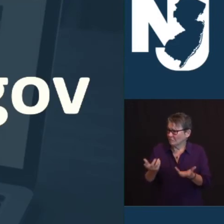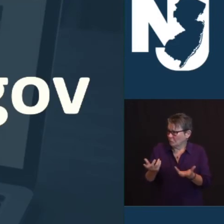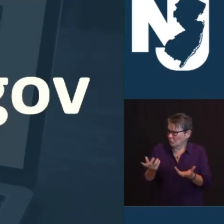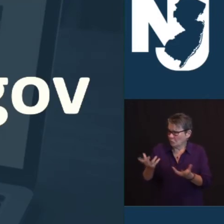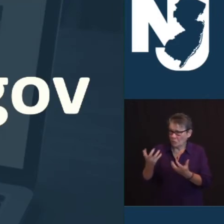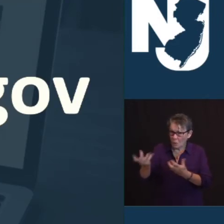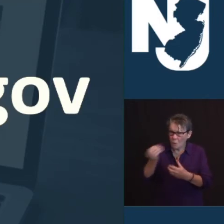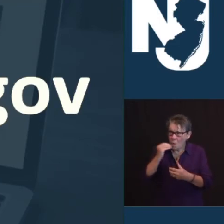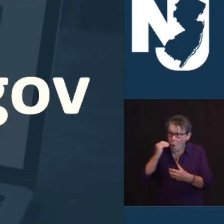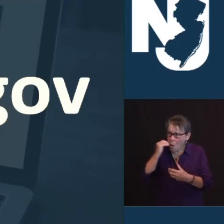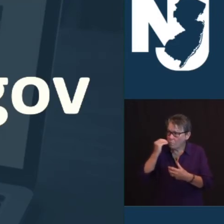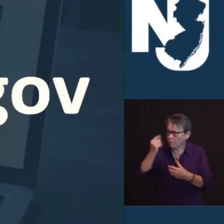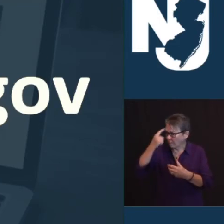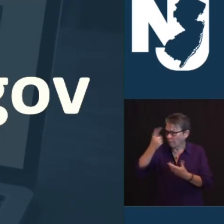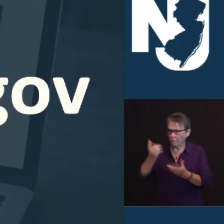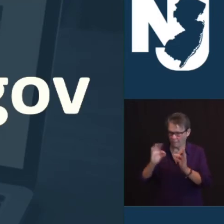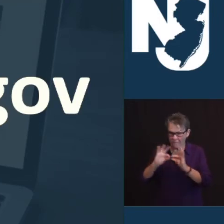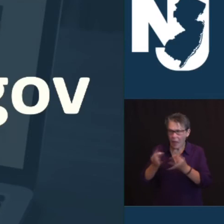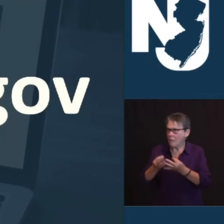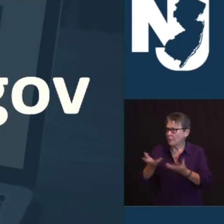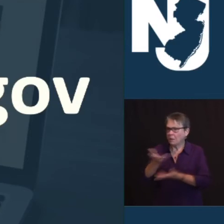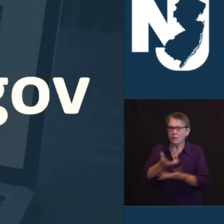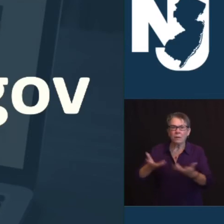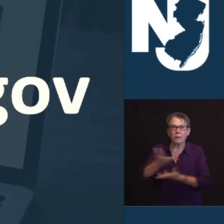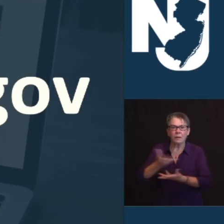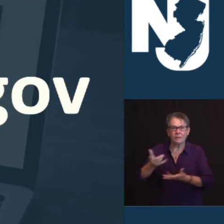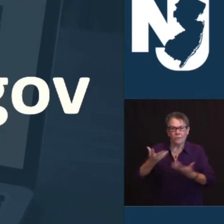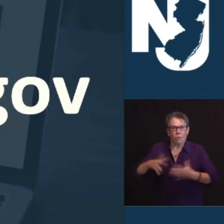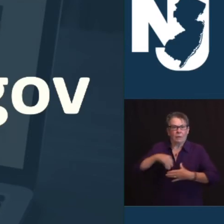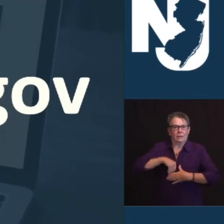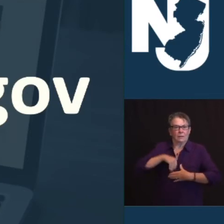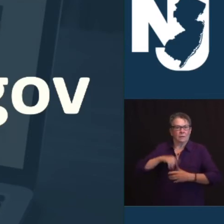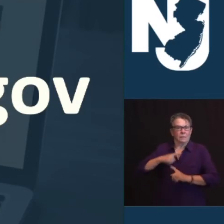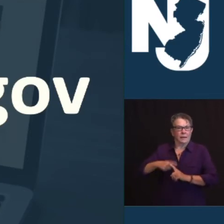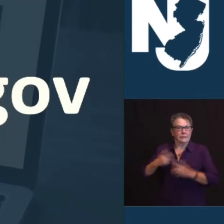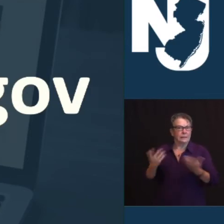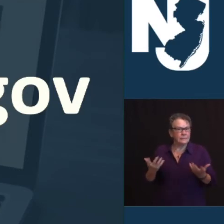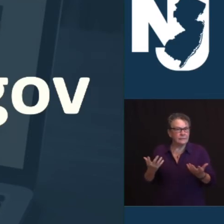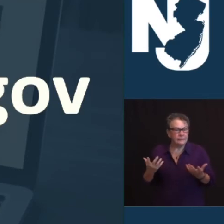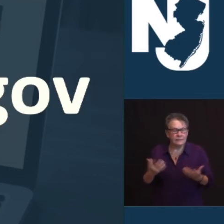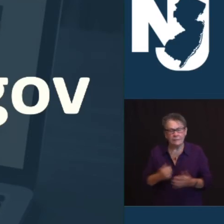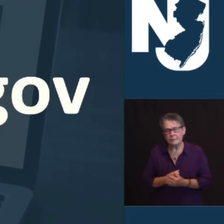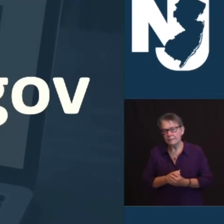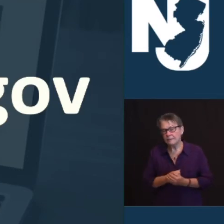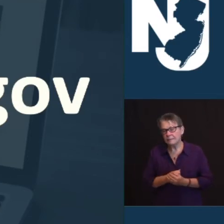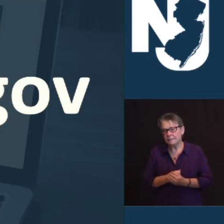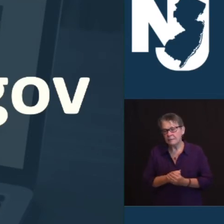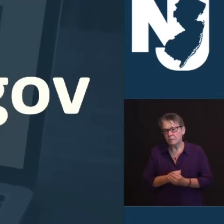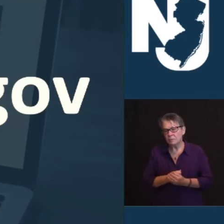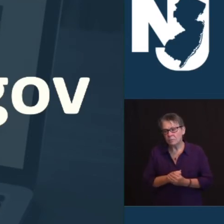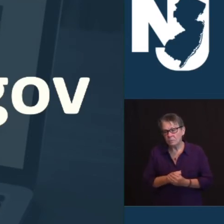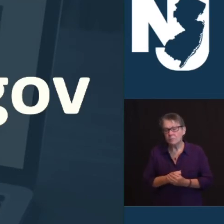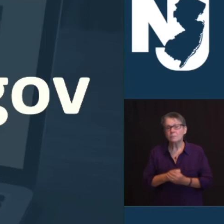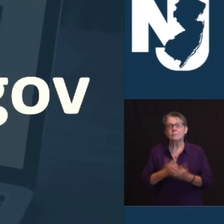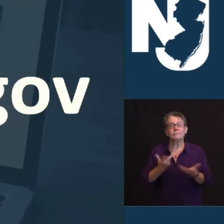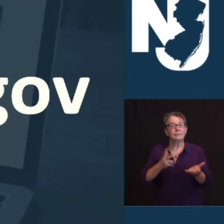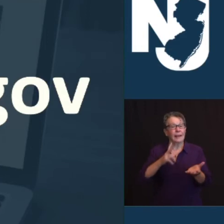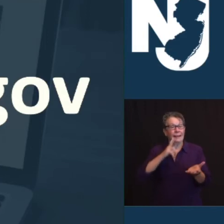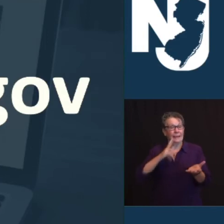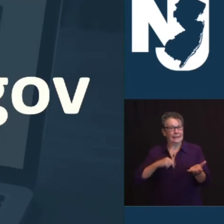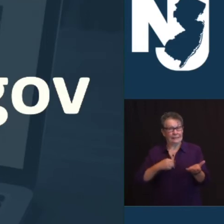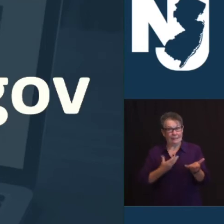many times, but we have to keep saying it, that a large family Thanksgiving gathering, particularly among different age groups, runs the risk